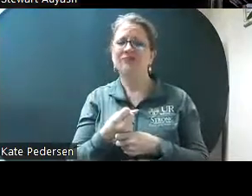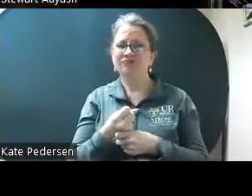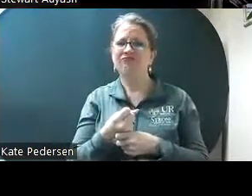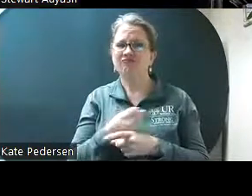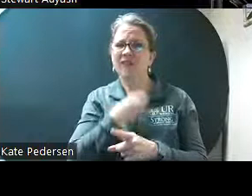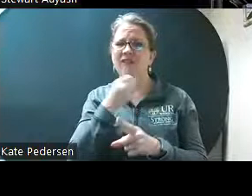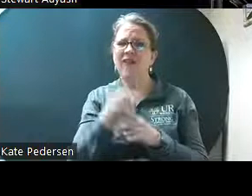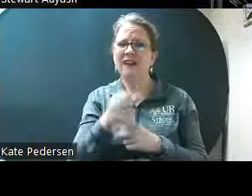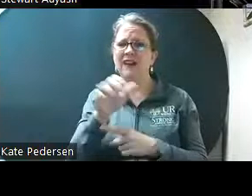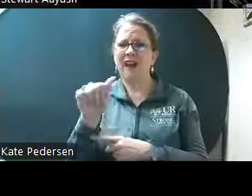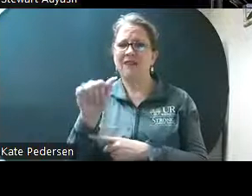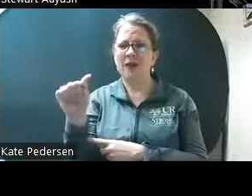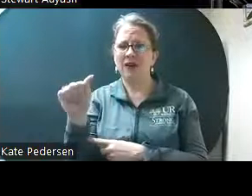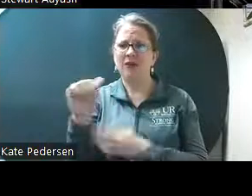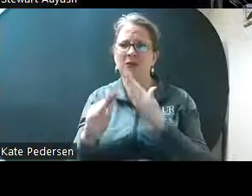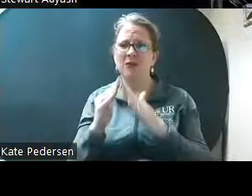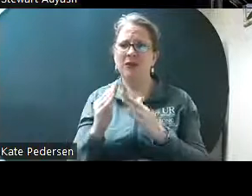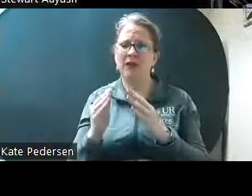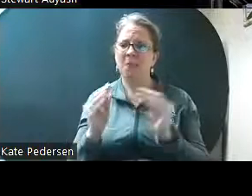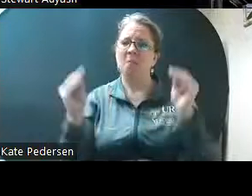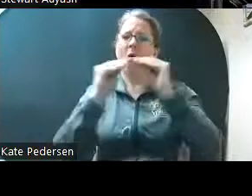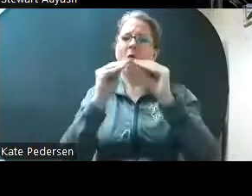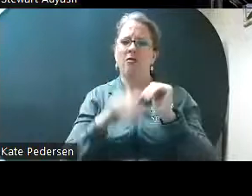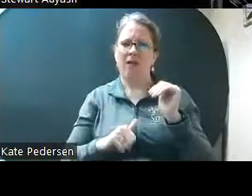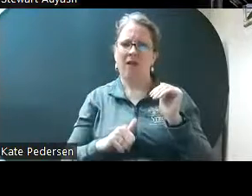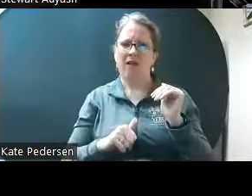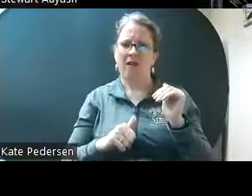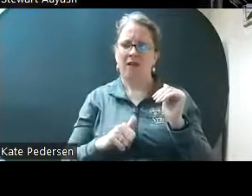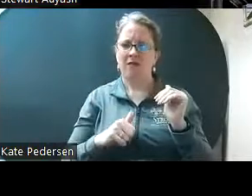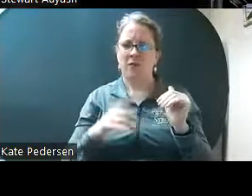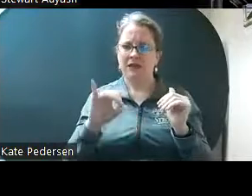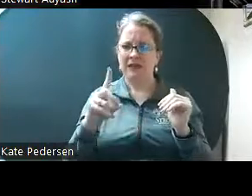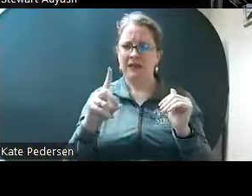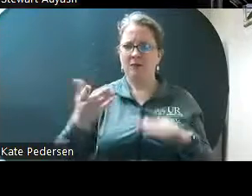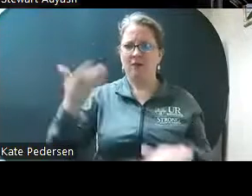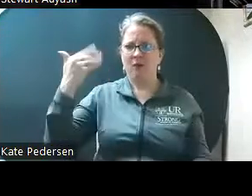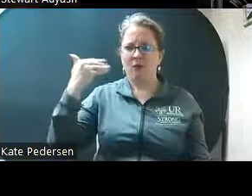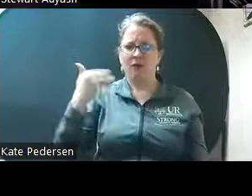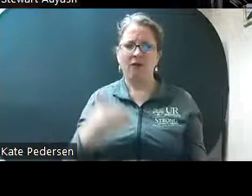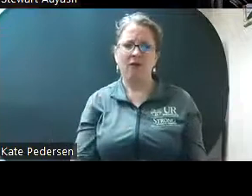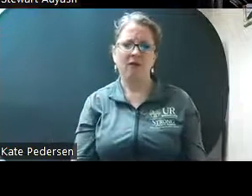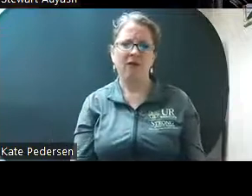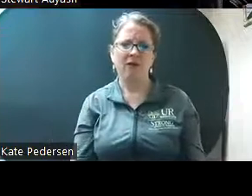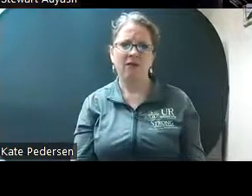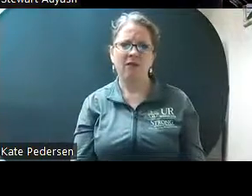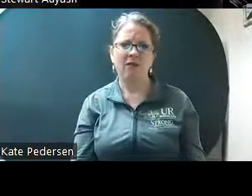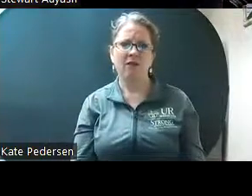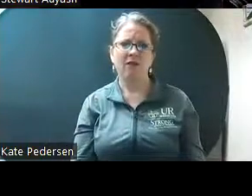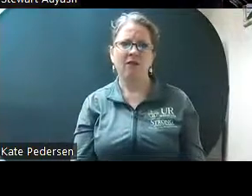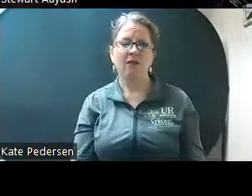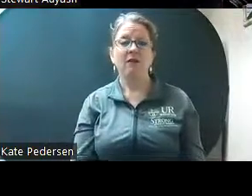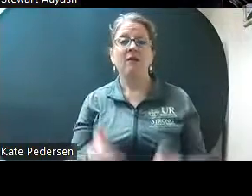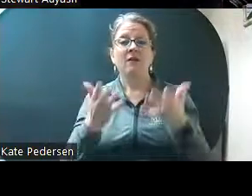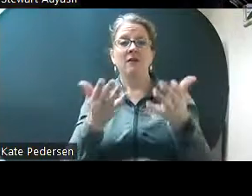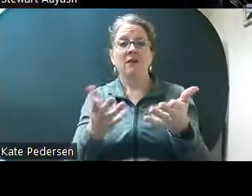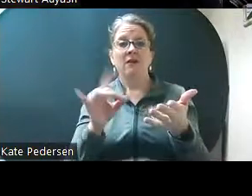affected the African-American community far greater than we had previously thought. Here's one that does